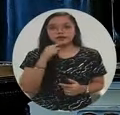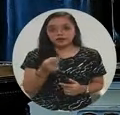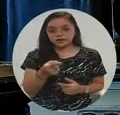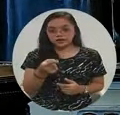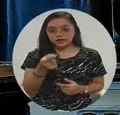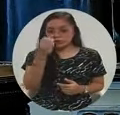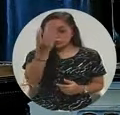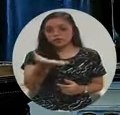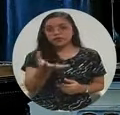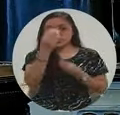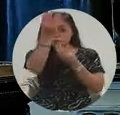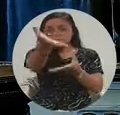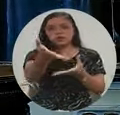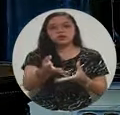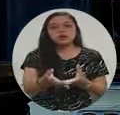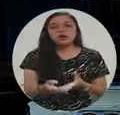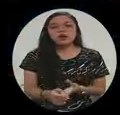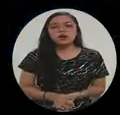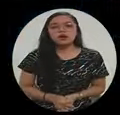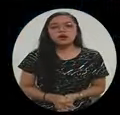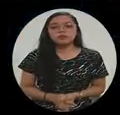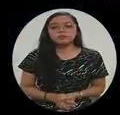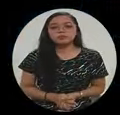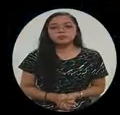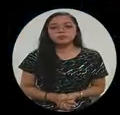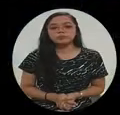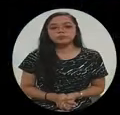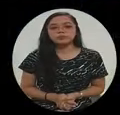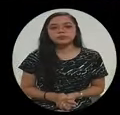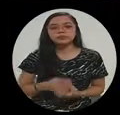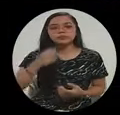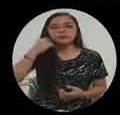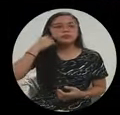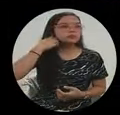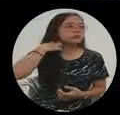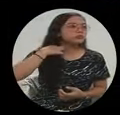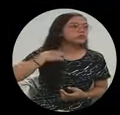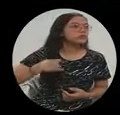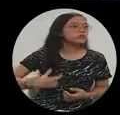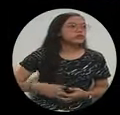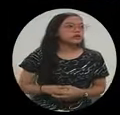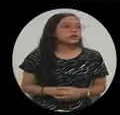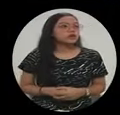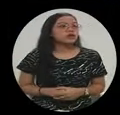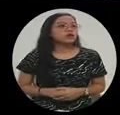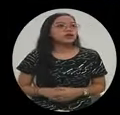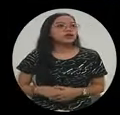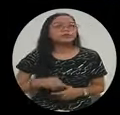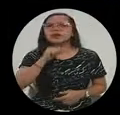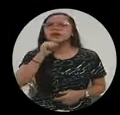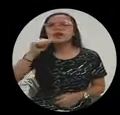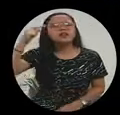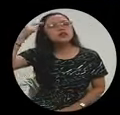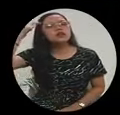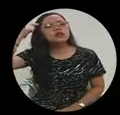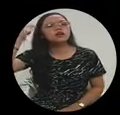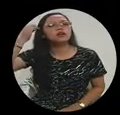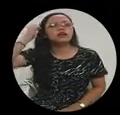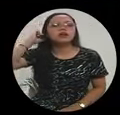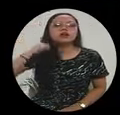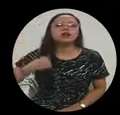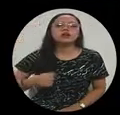say? I count not myself to have what? Apprehended. But this one